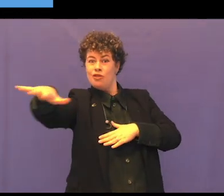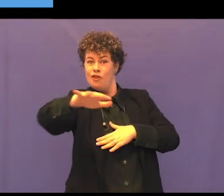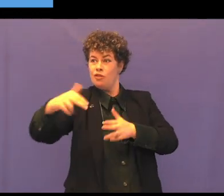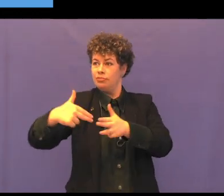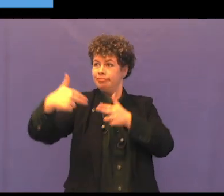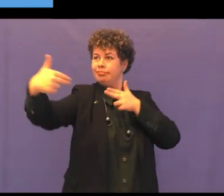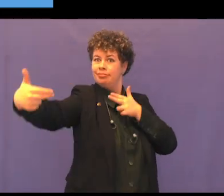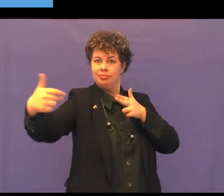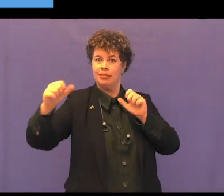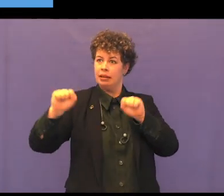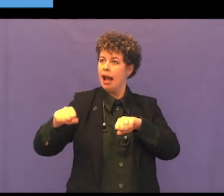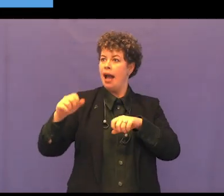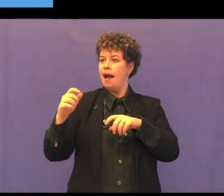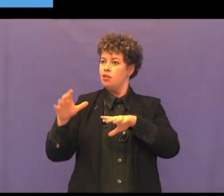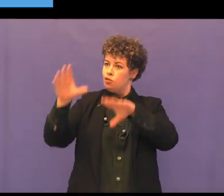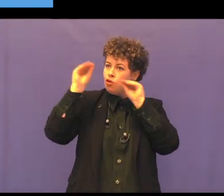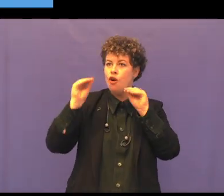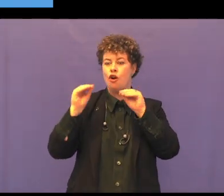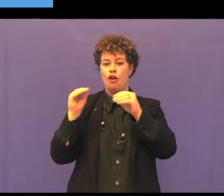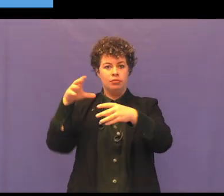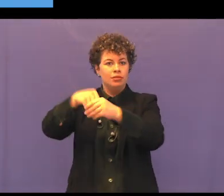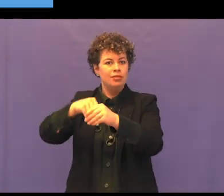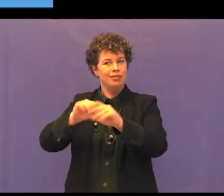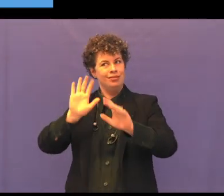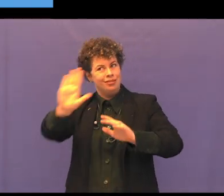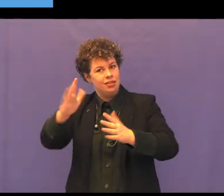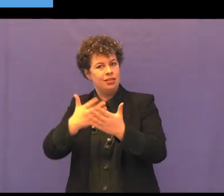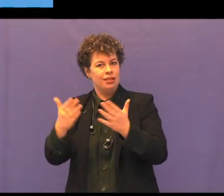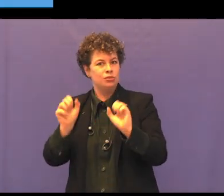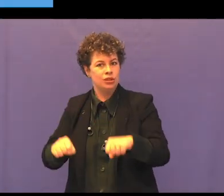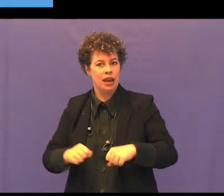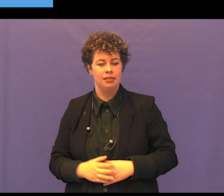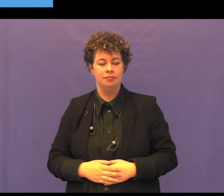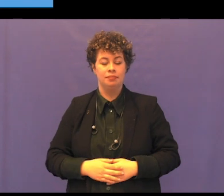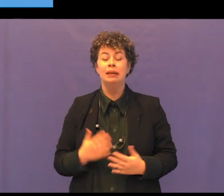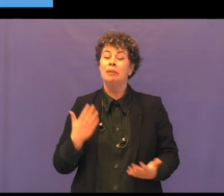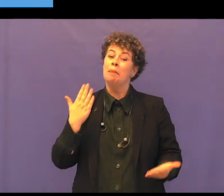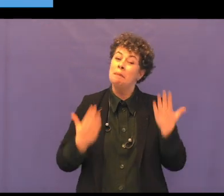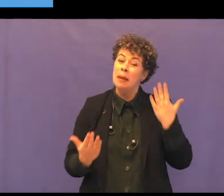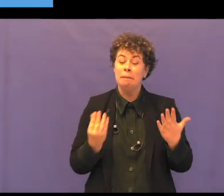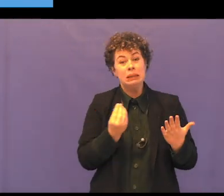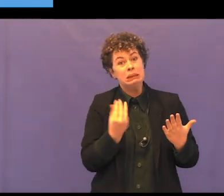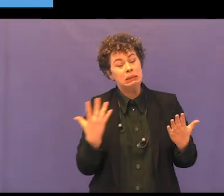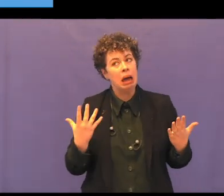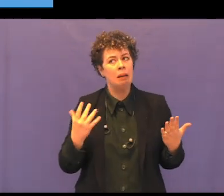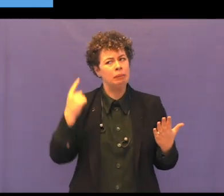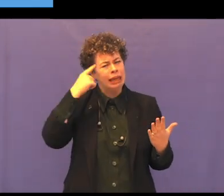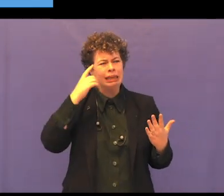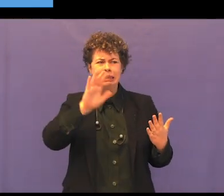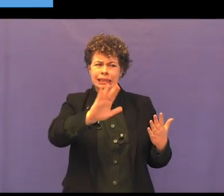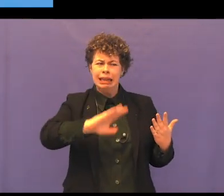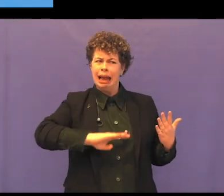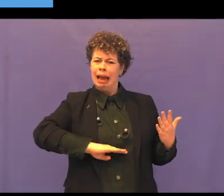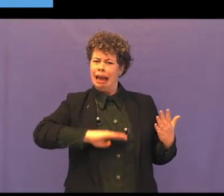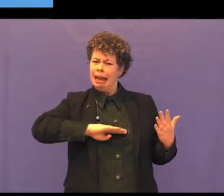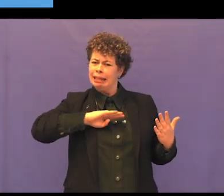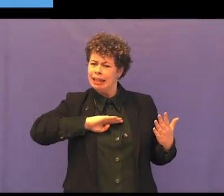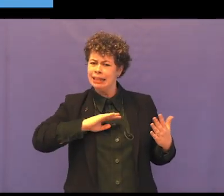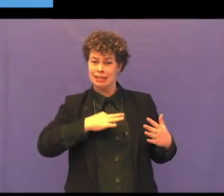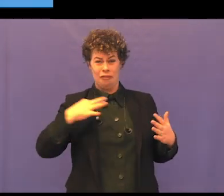reservations about some of the ethical implications of this in terms of volunteer translation. We may have doubts